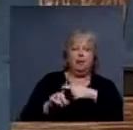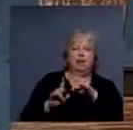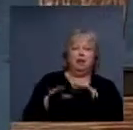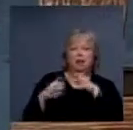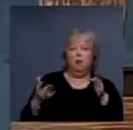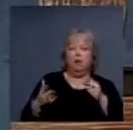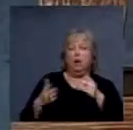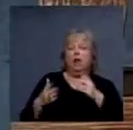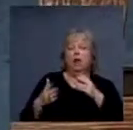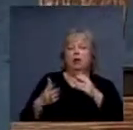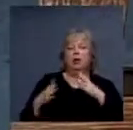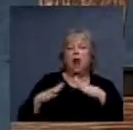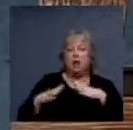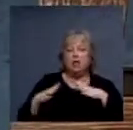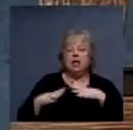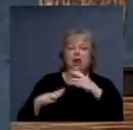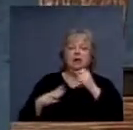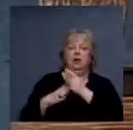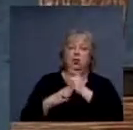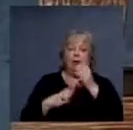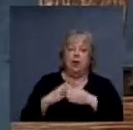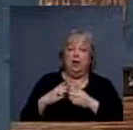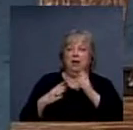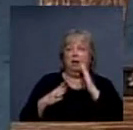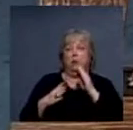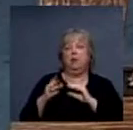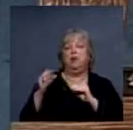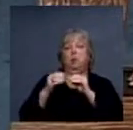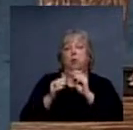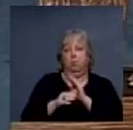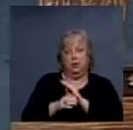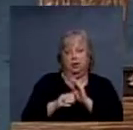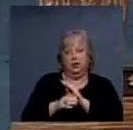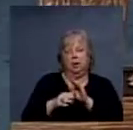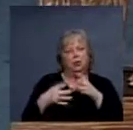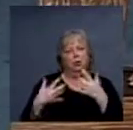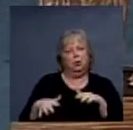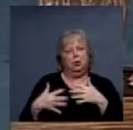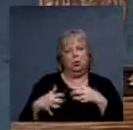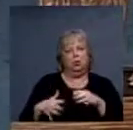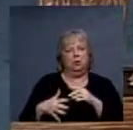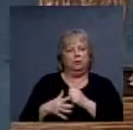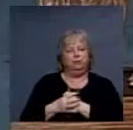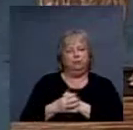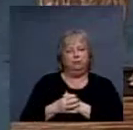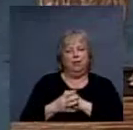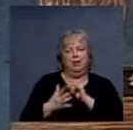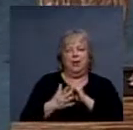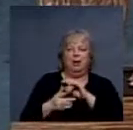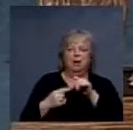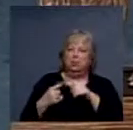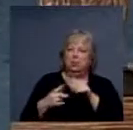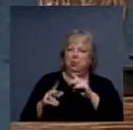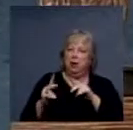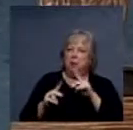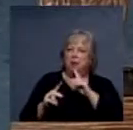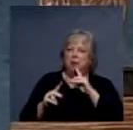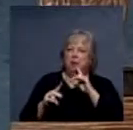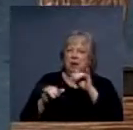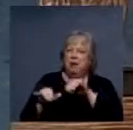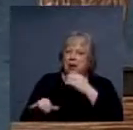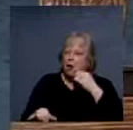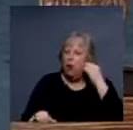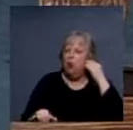and weekends, that would be their busiest times. That's when everyone is at home